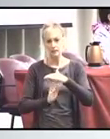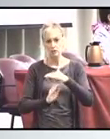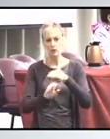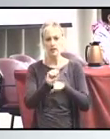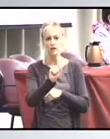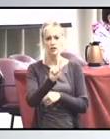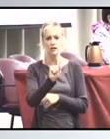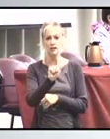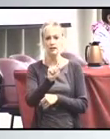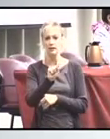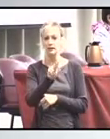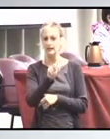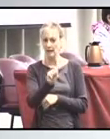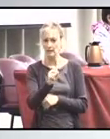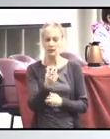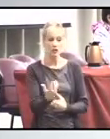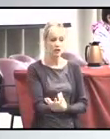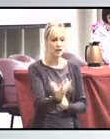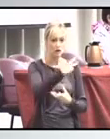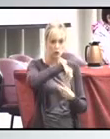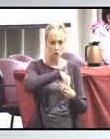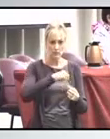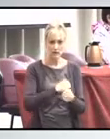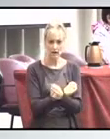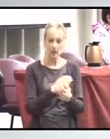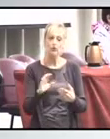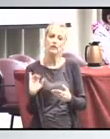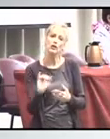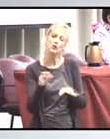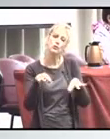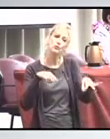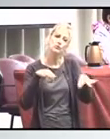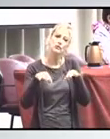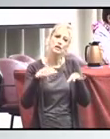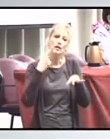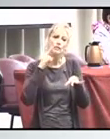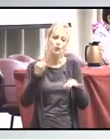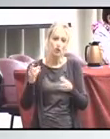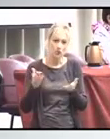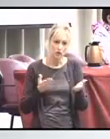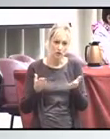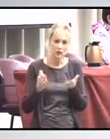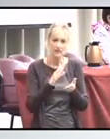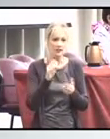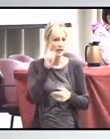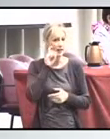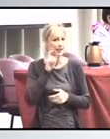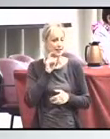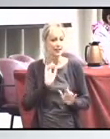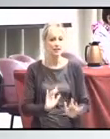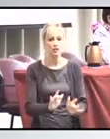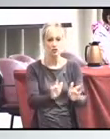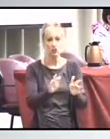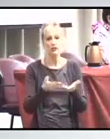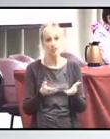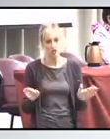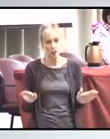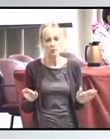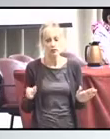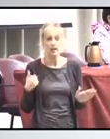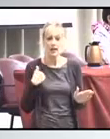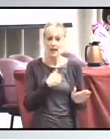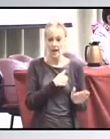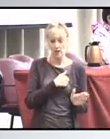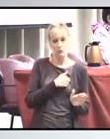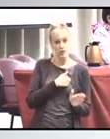that. And so that incorporated all of that, as well as an explanation of services and sex assault in general, which we discovered was